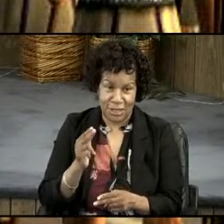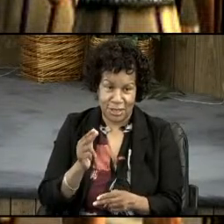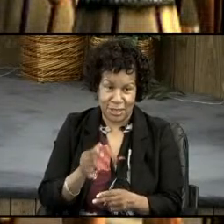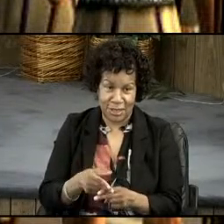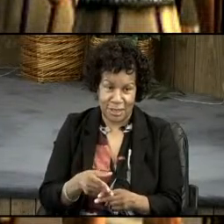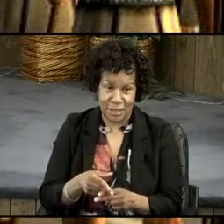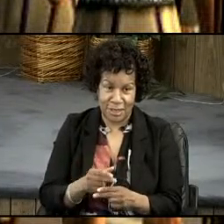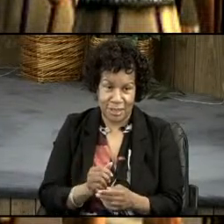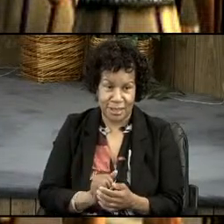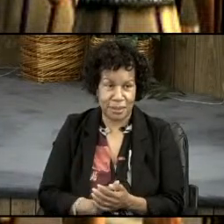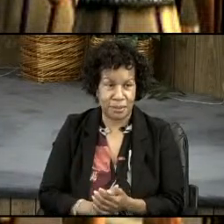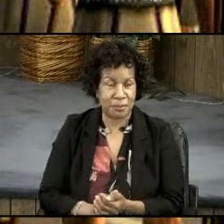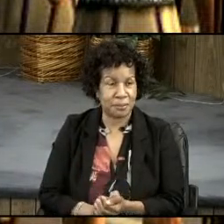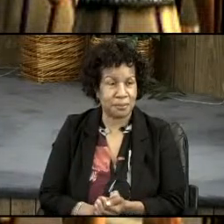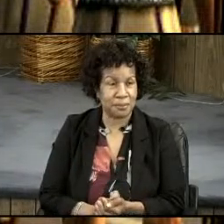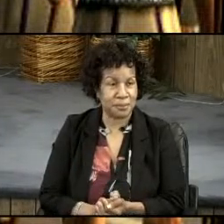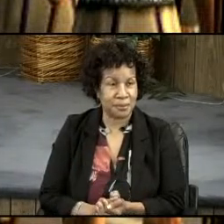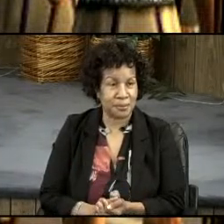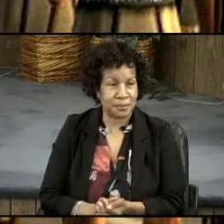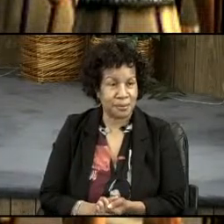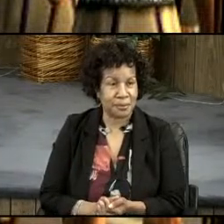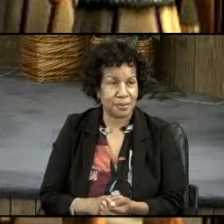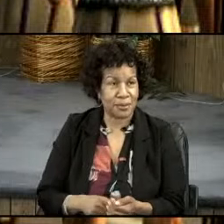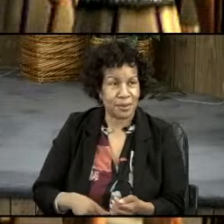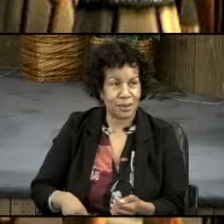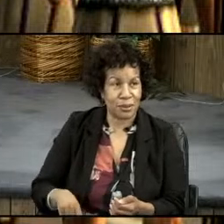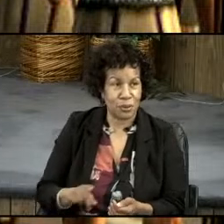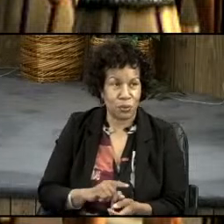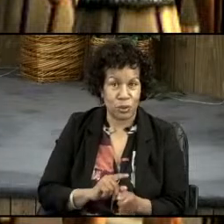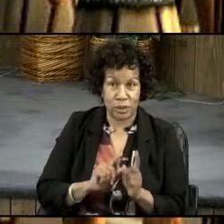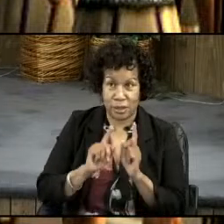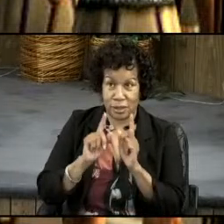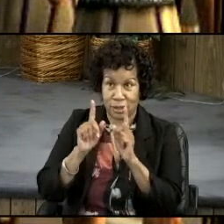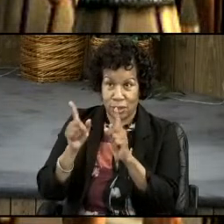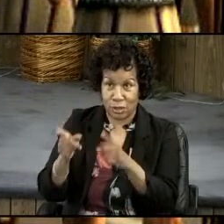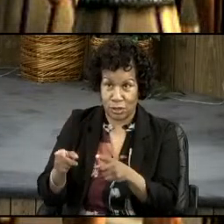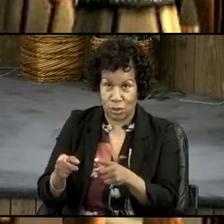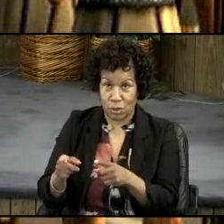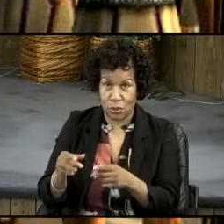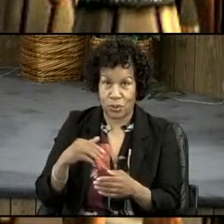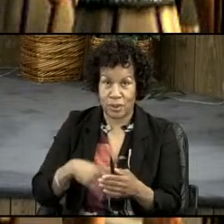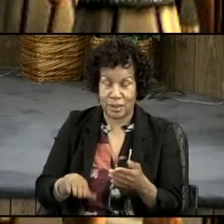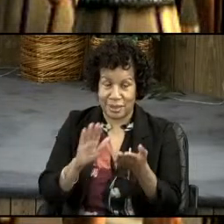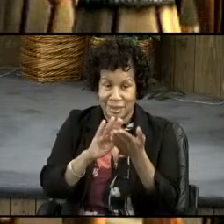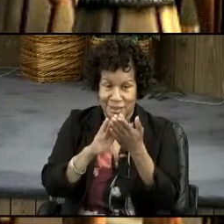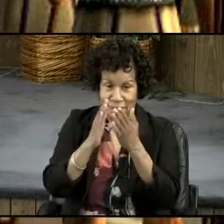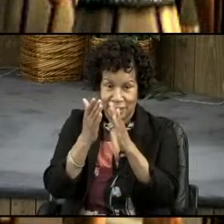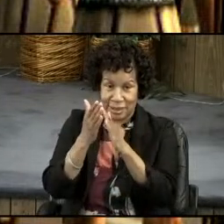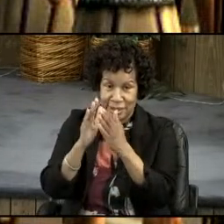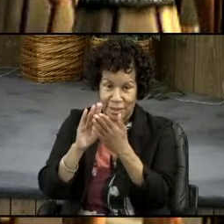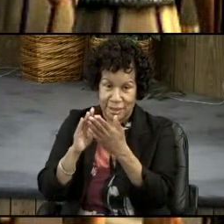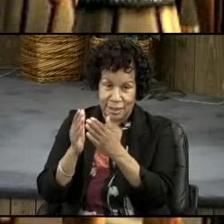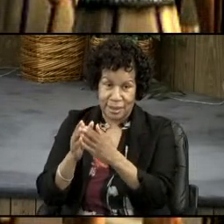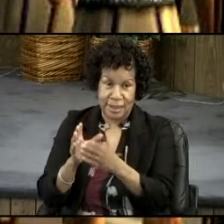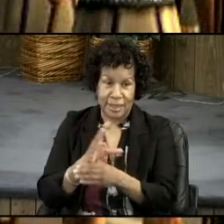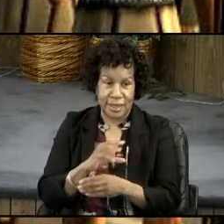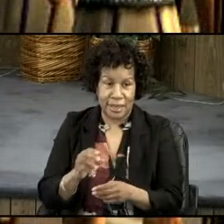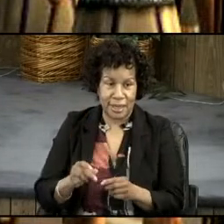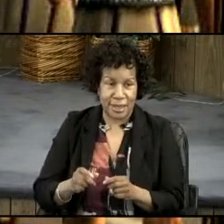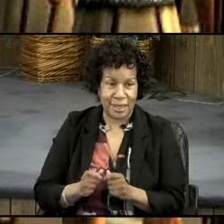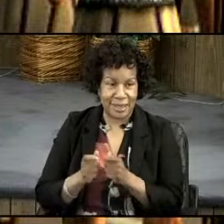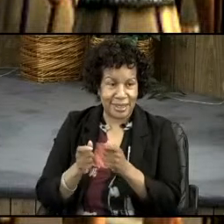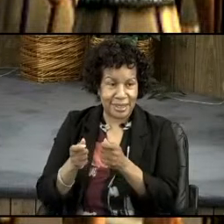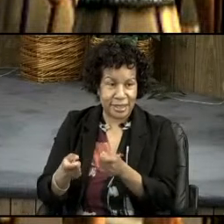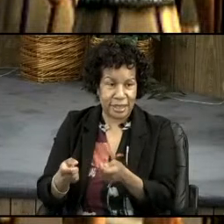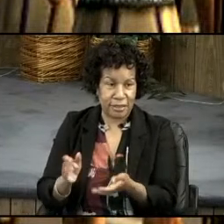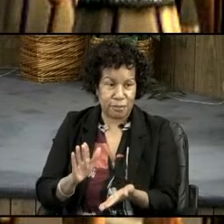go out there and we pass out 4,000 pieces of literature within a month. And then at the end of it, on baptism day, people said,